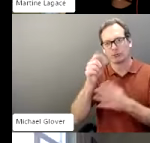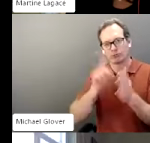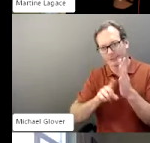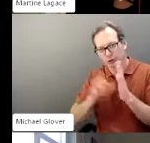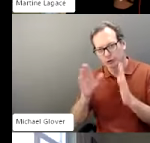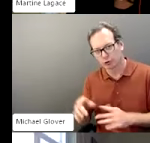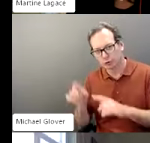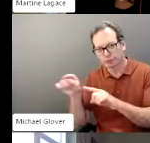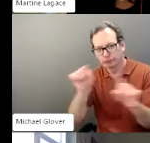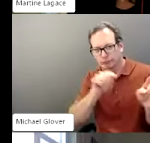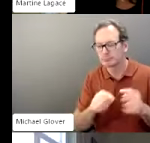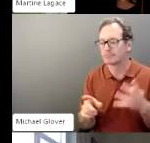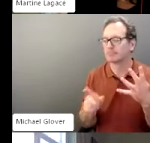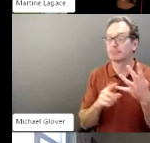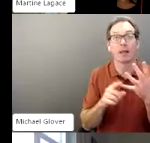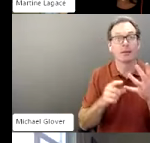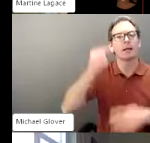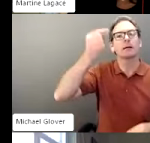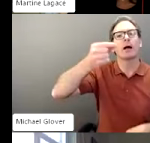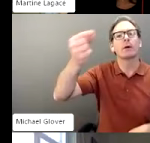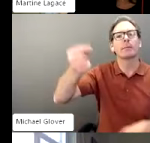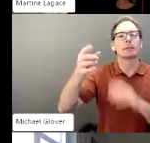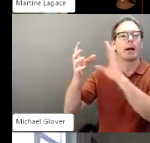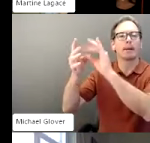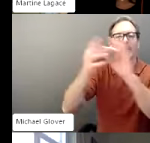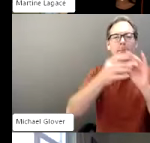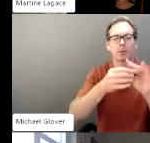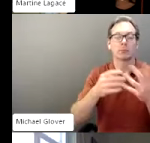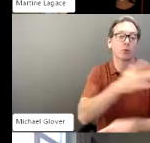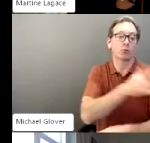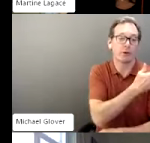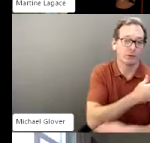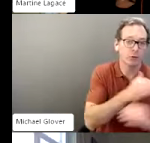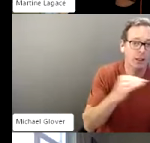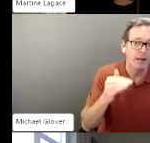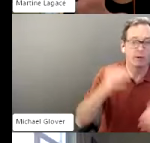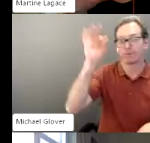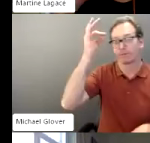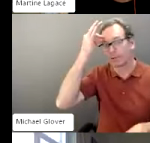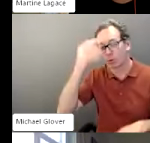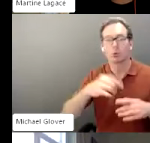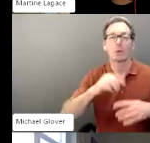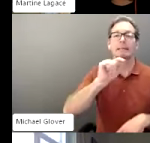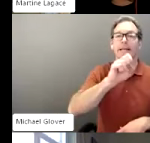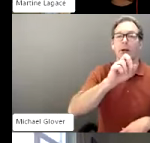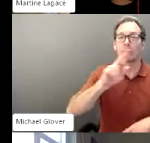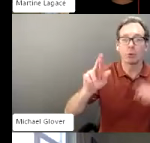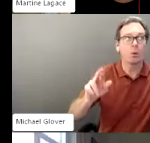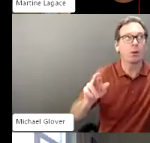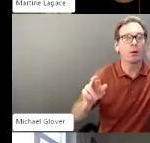from, as I mentioned before, federal, territorial, and provincial governments. And we created a coding grid. I just wanted to share with you